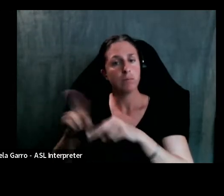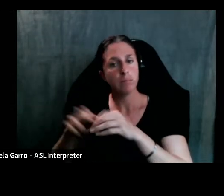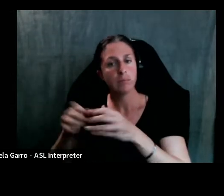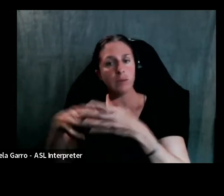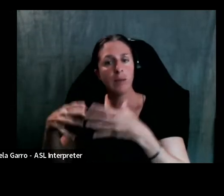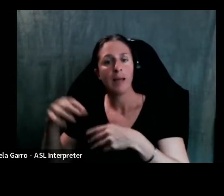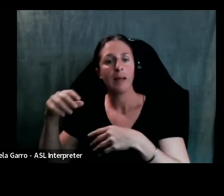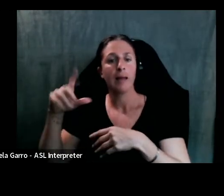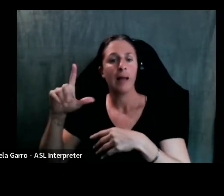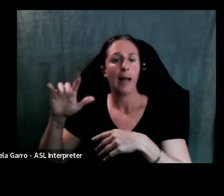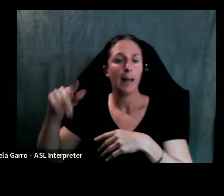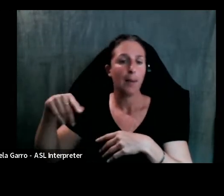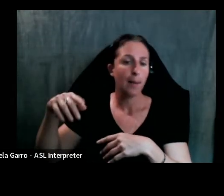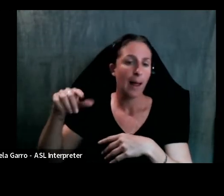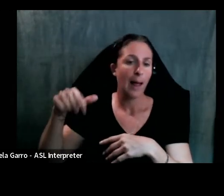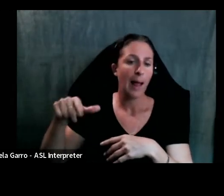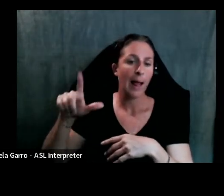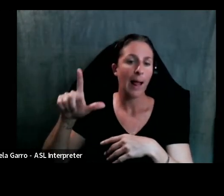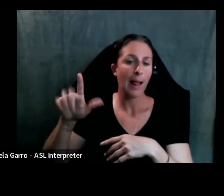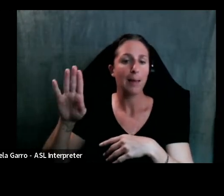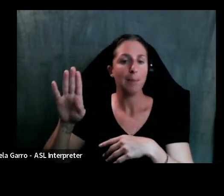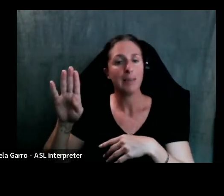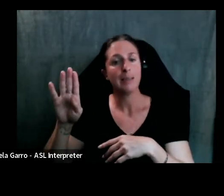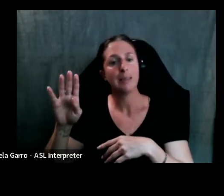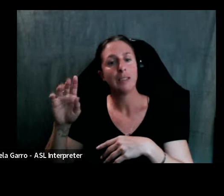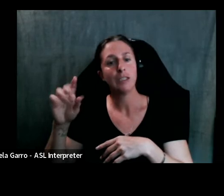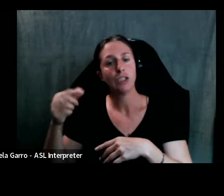LGBTQ plus, maybe religion, et cetera.